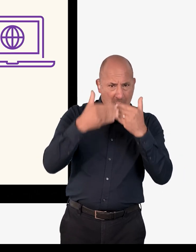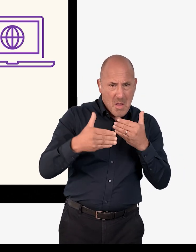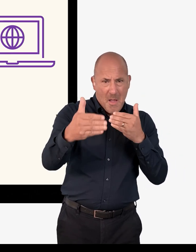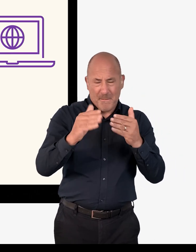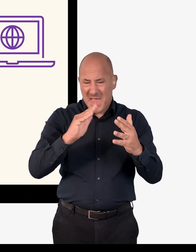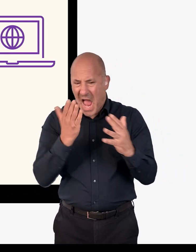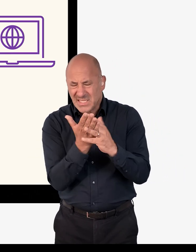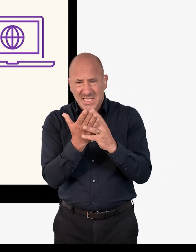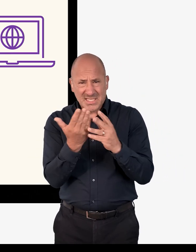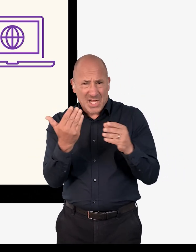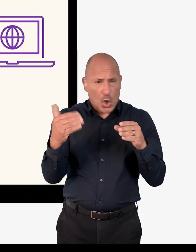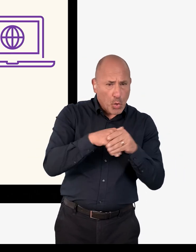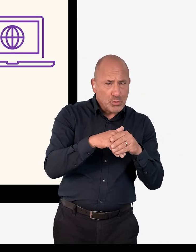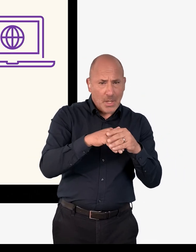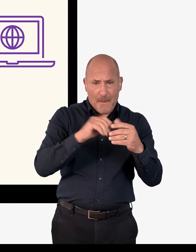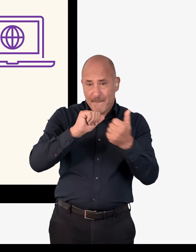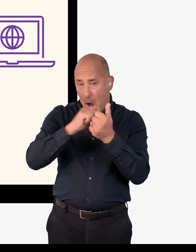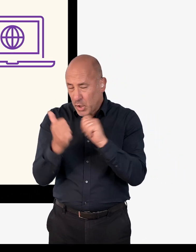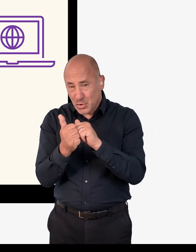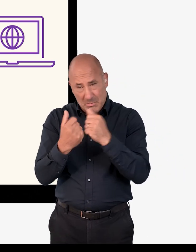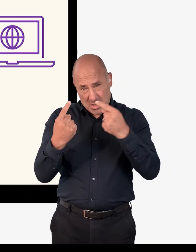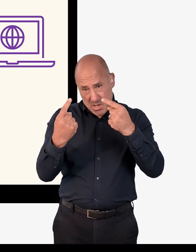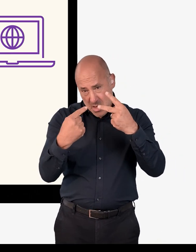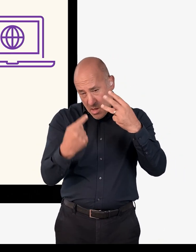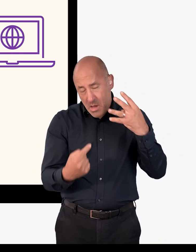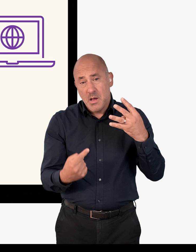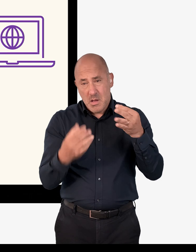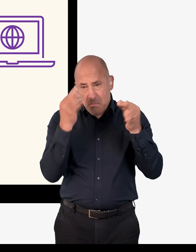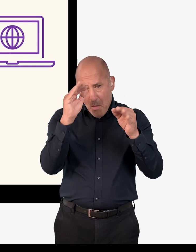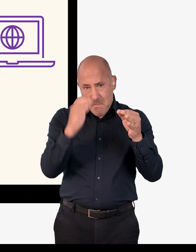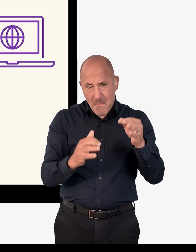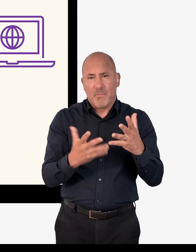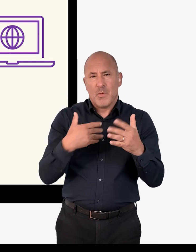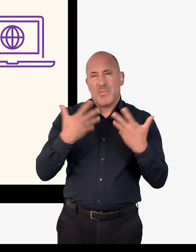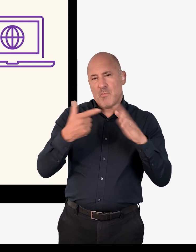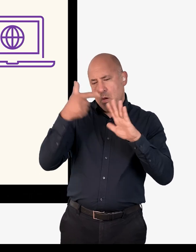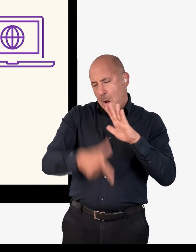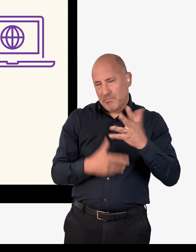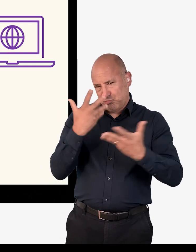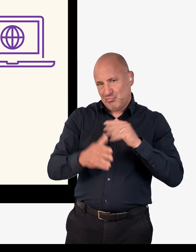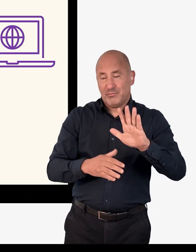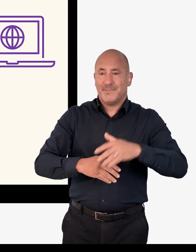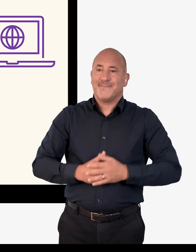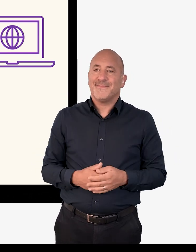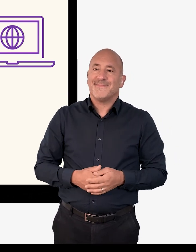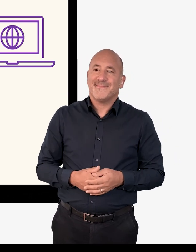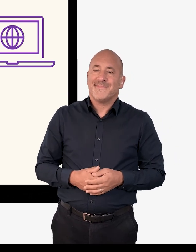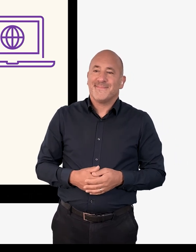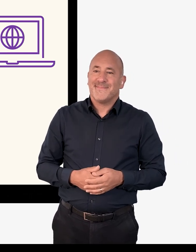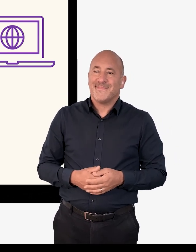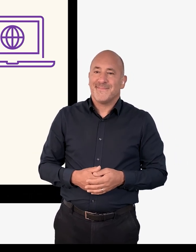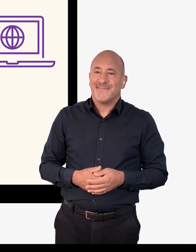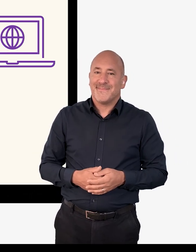and future-proofing, access and inclusion, and partnerships. So let's look at this in more detail.